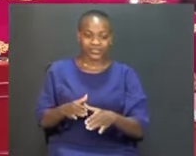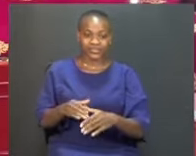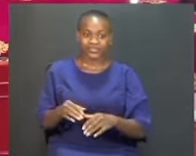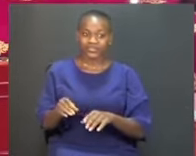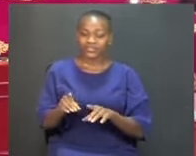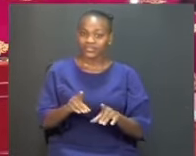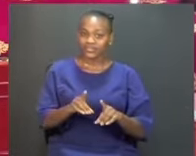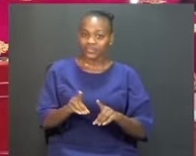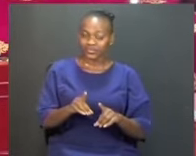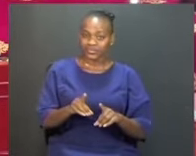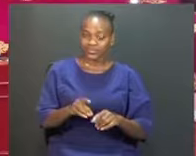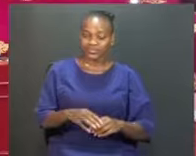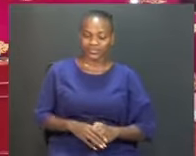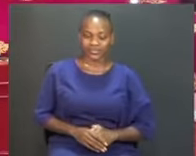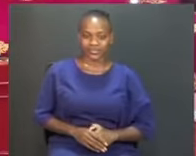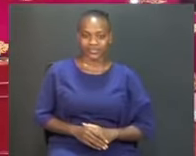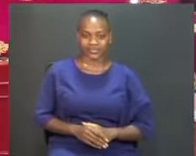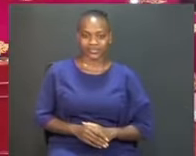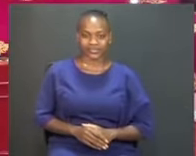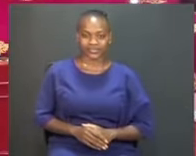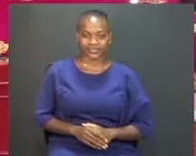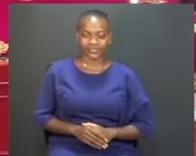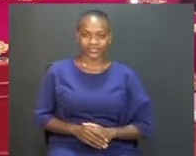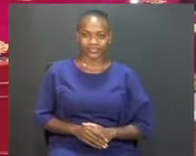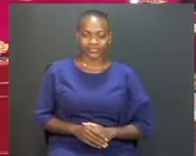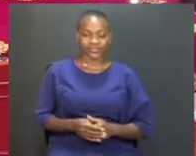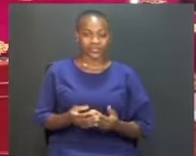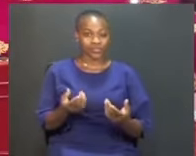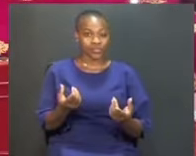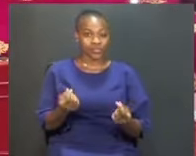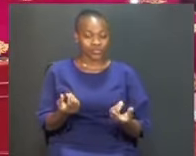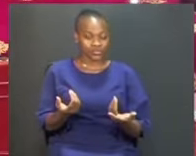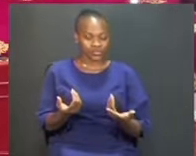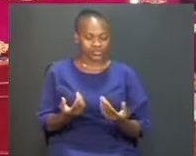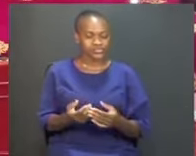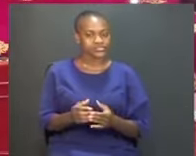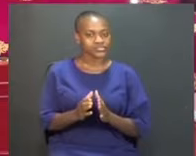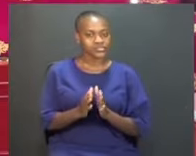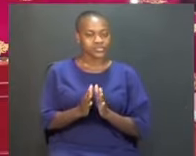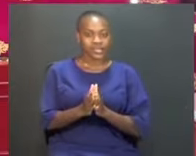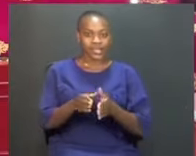done is to seek my leave,